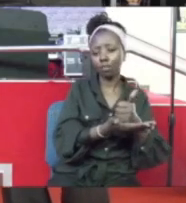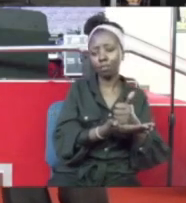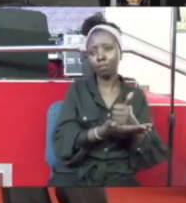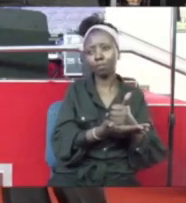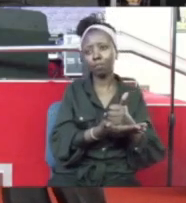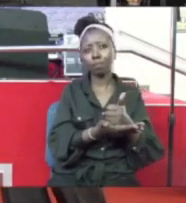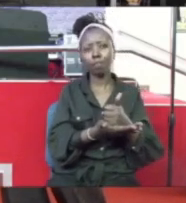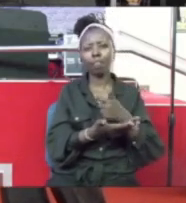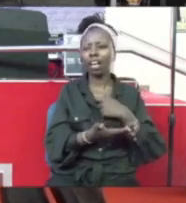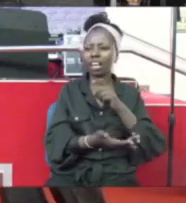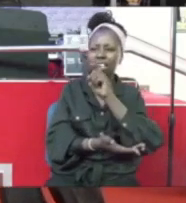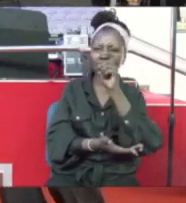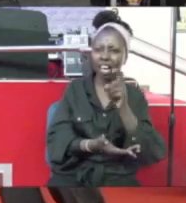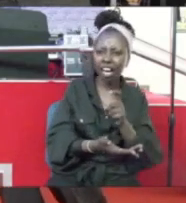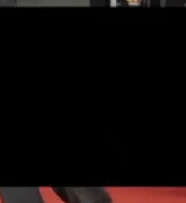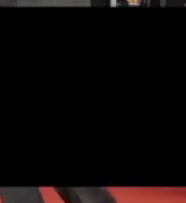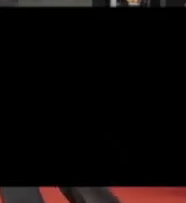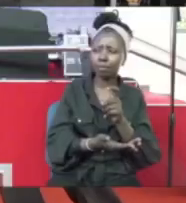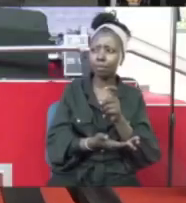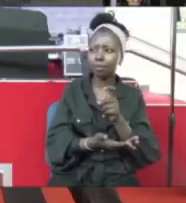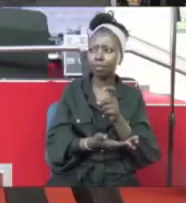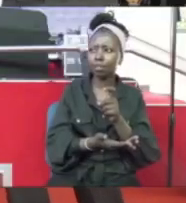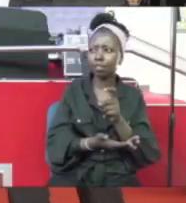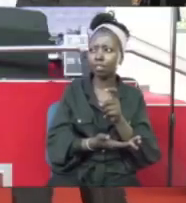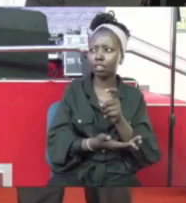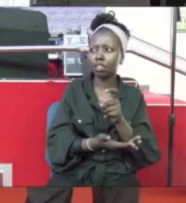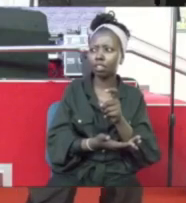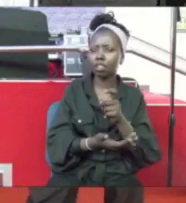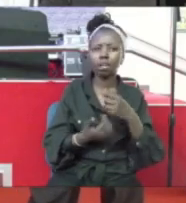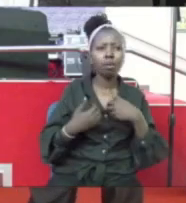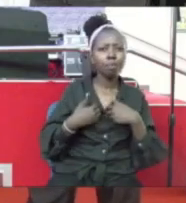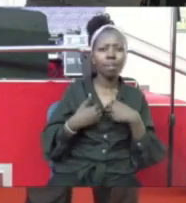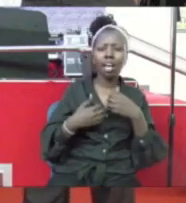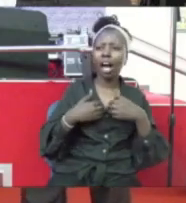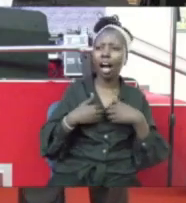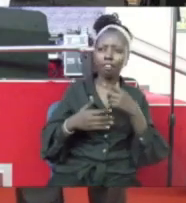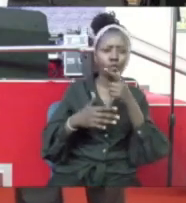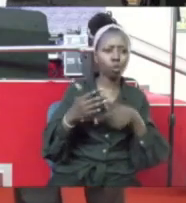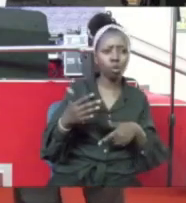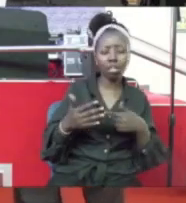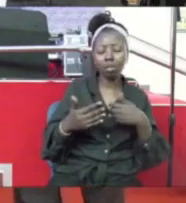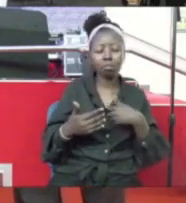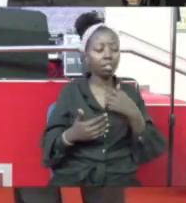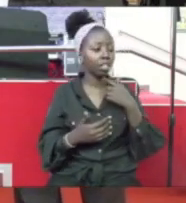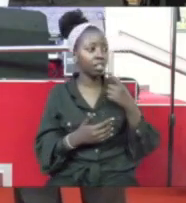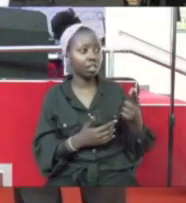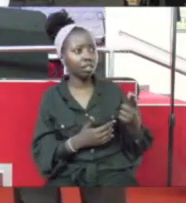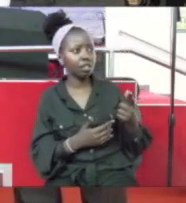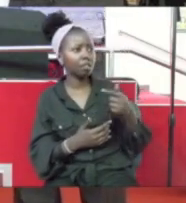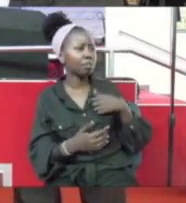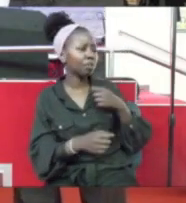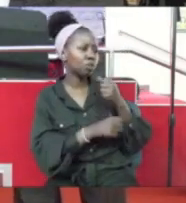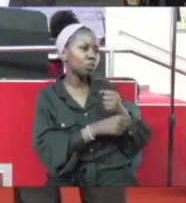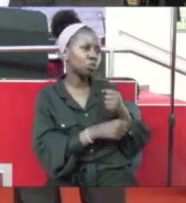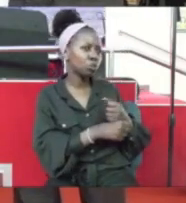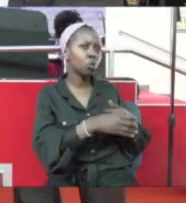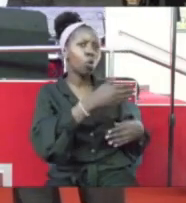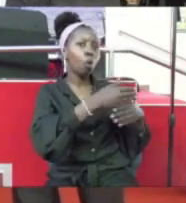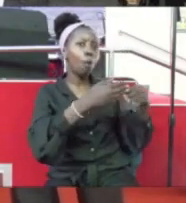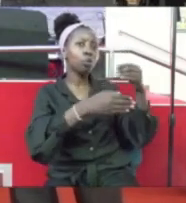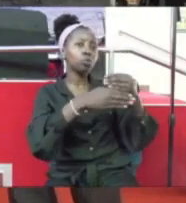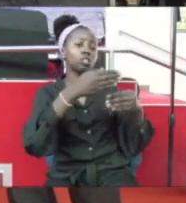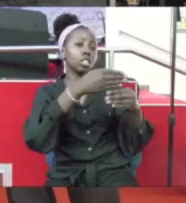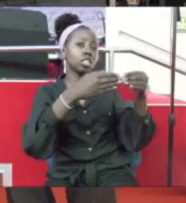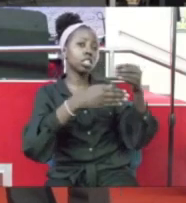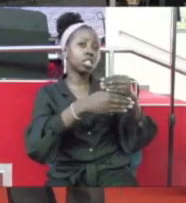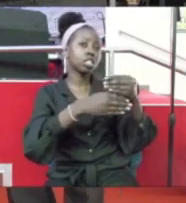And he asked me what was in my space. Na akaniuliza ni nini nilikuwa nacho. And I told him that I'm doing some construction. Na nikamwambia kwamba nilikuwa